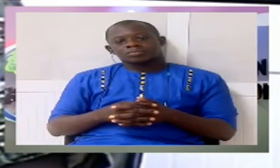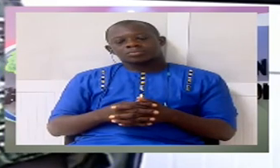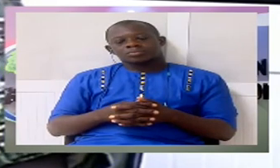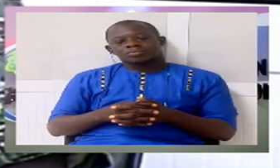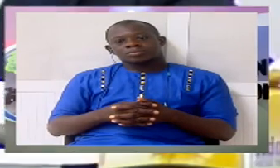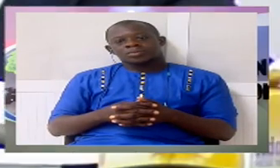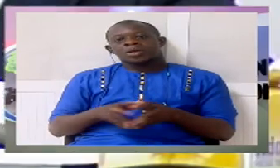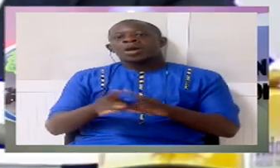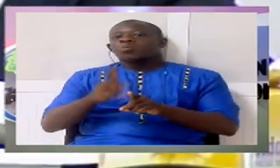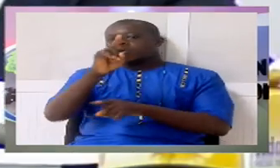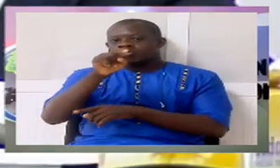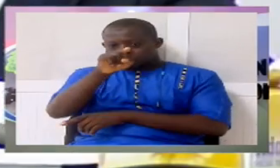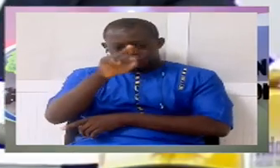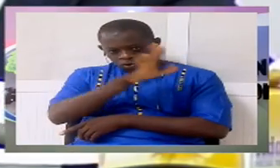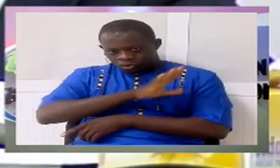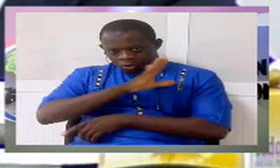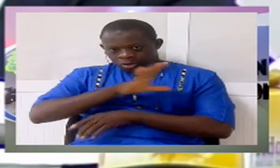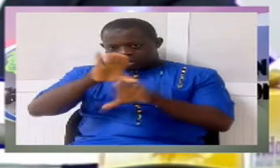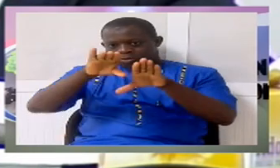But you also agreed that